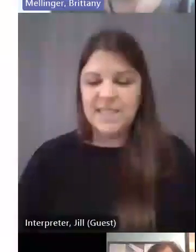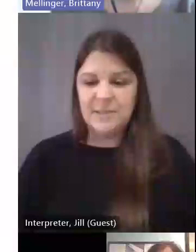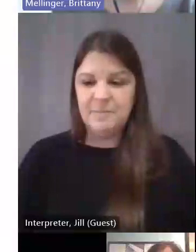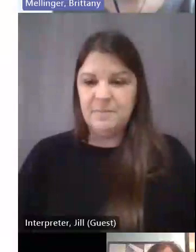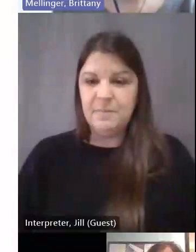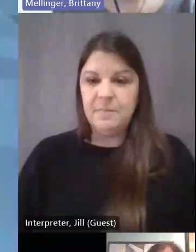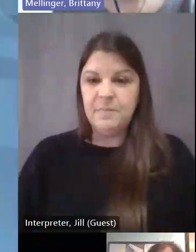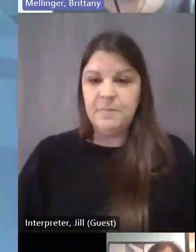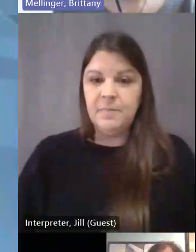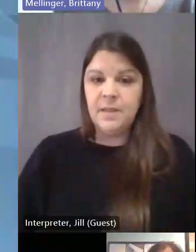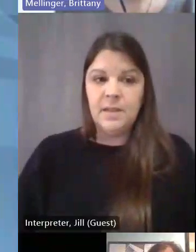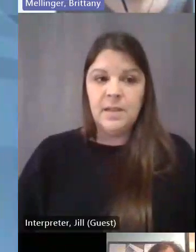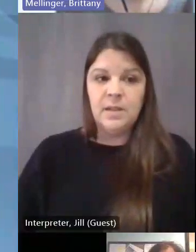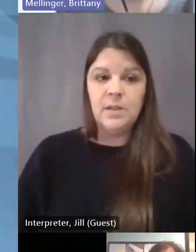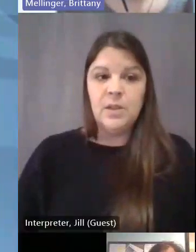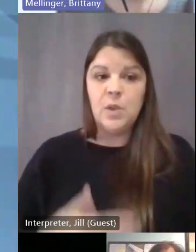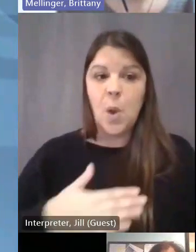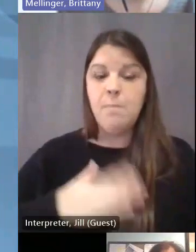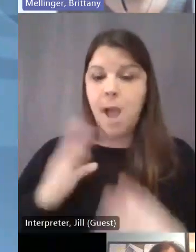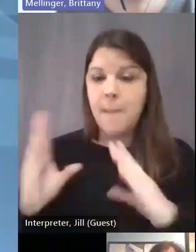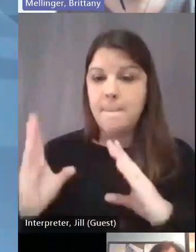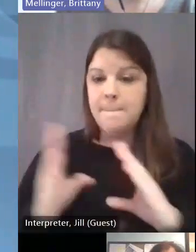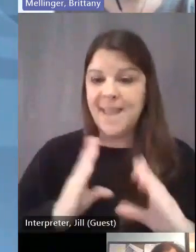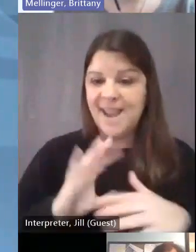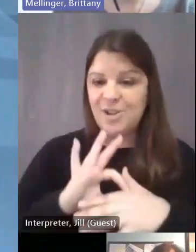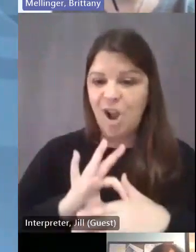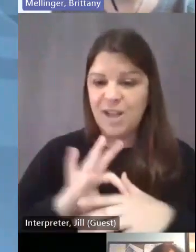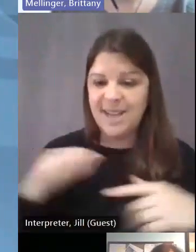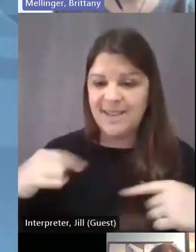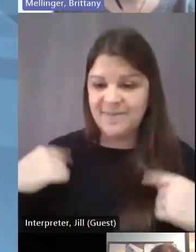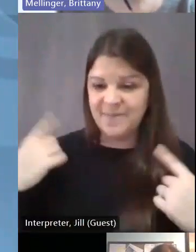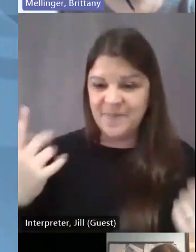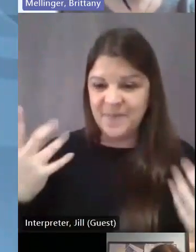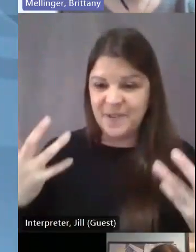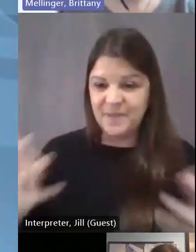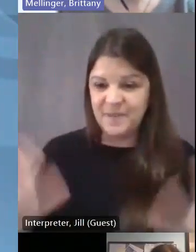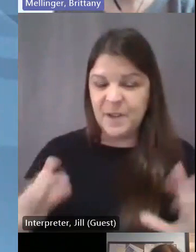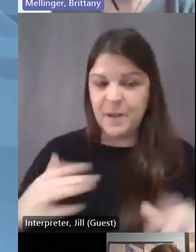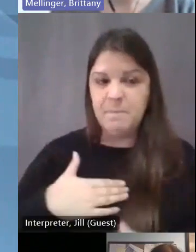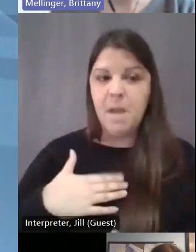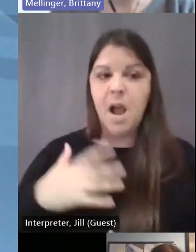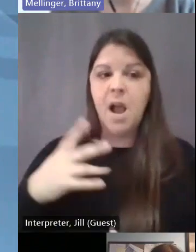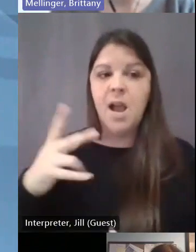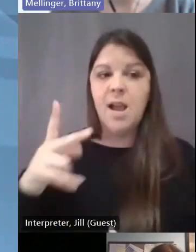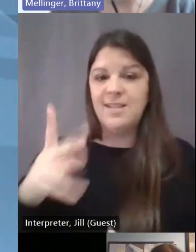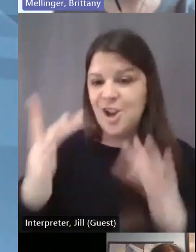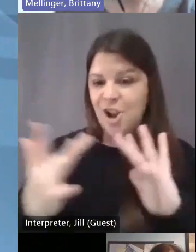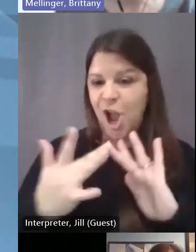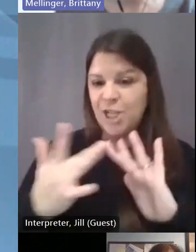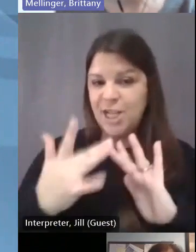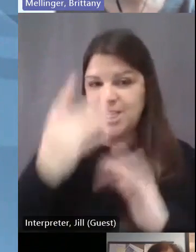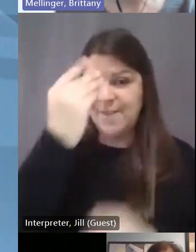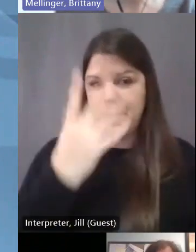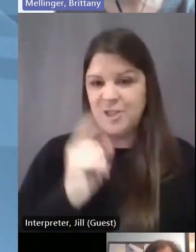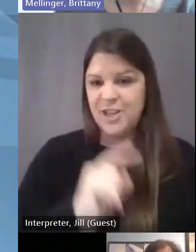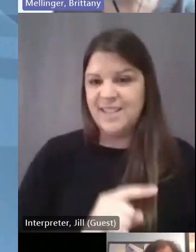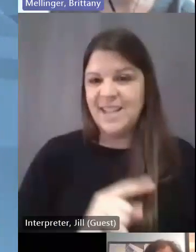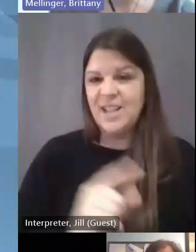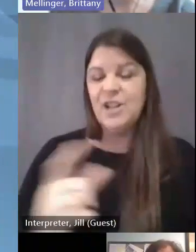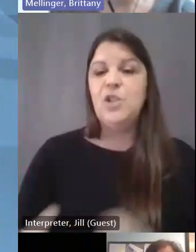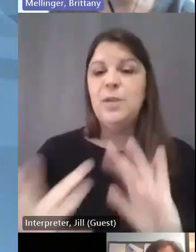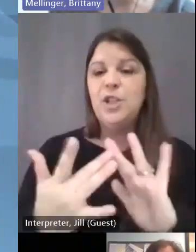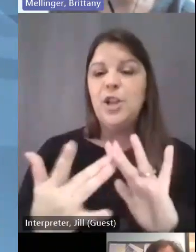That is the end of my planned content for today's training. You've got my contact information on the screen there, so I encourage you to reach out if you